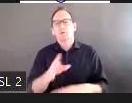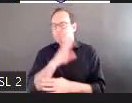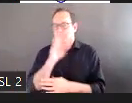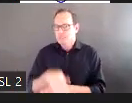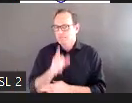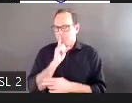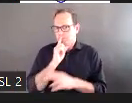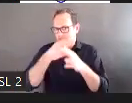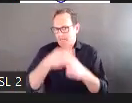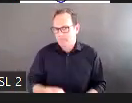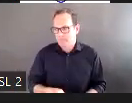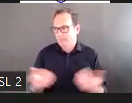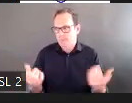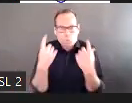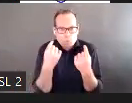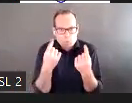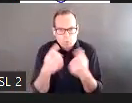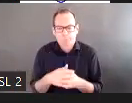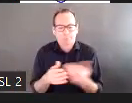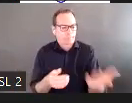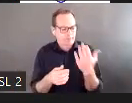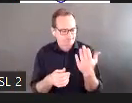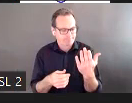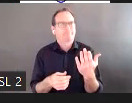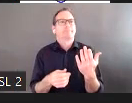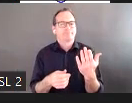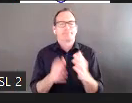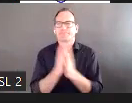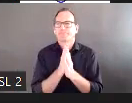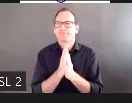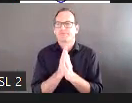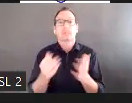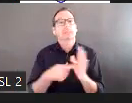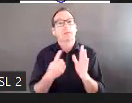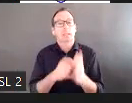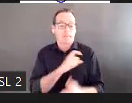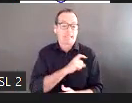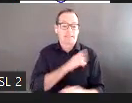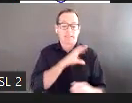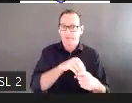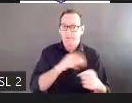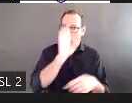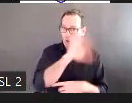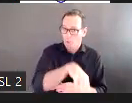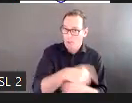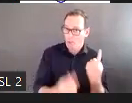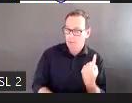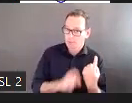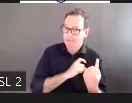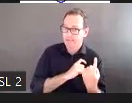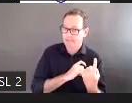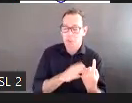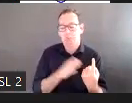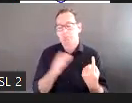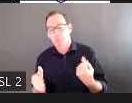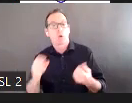with. What should we do? Sometimes it's just a police perspective. Sometimes it's a team perspective where the home care